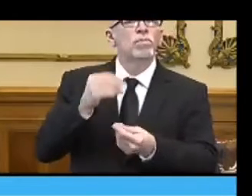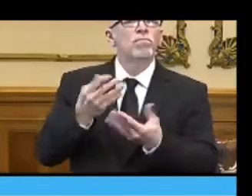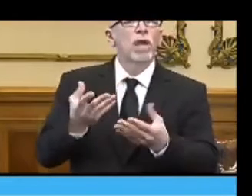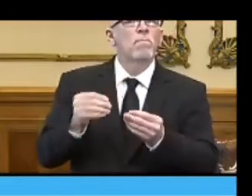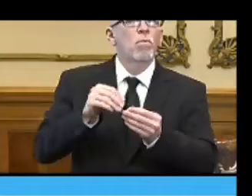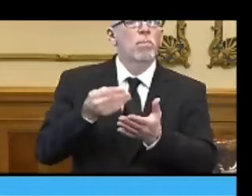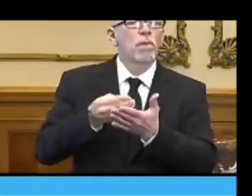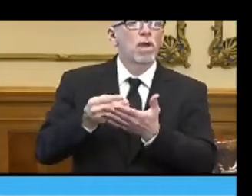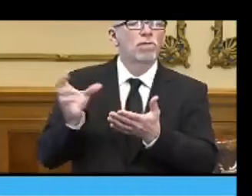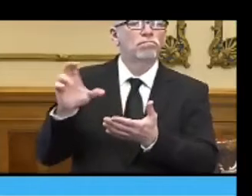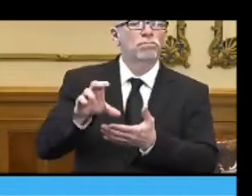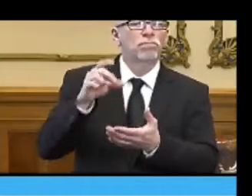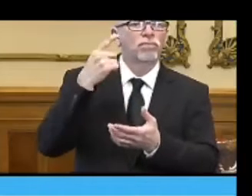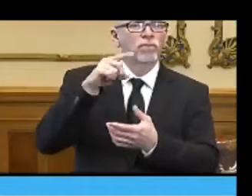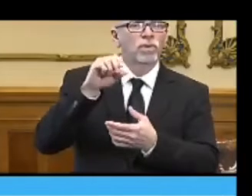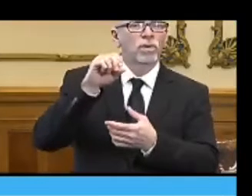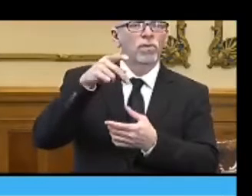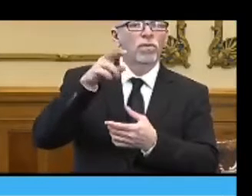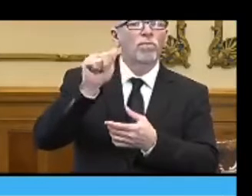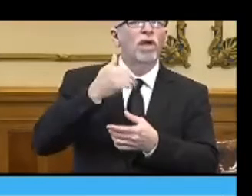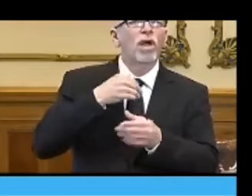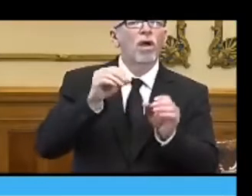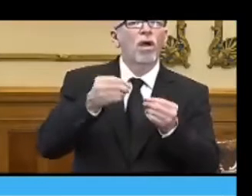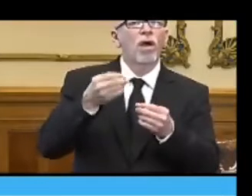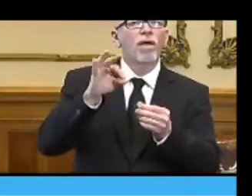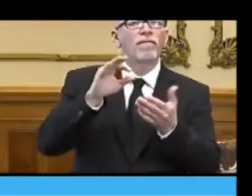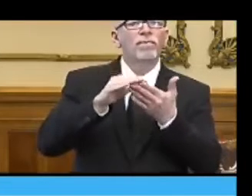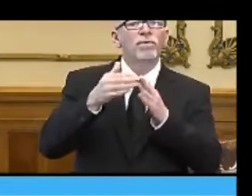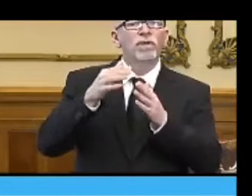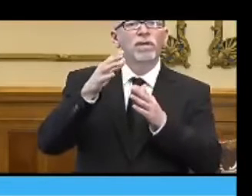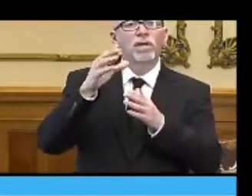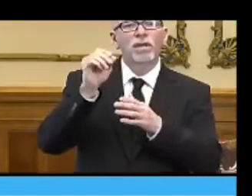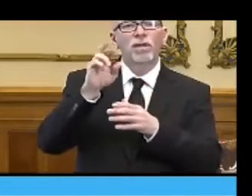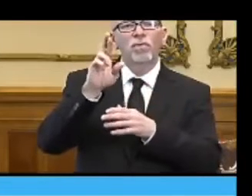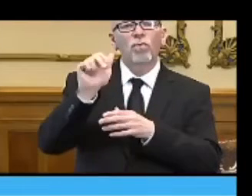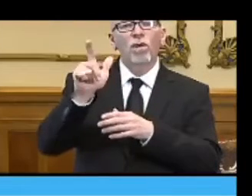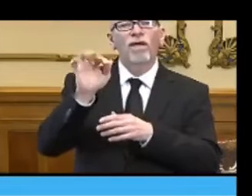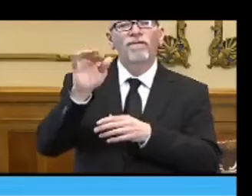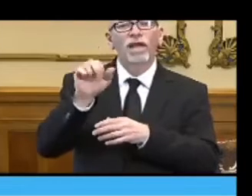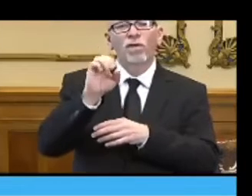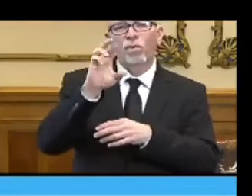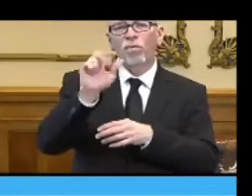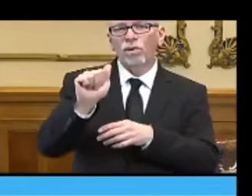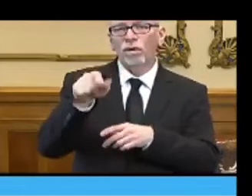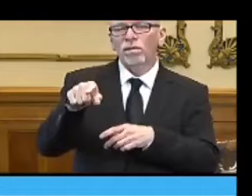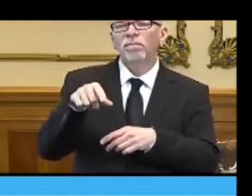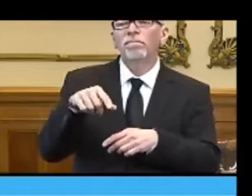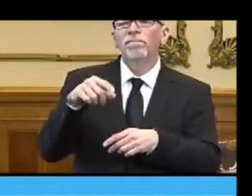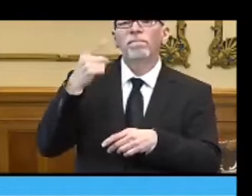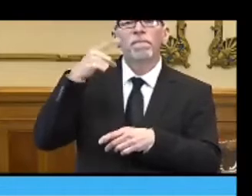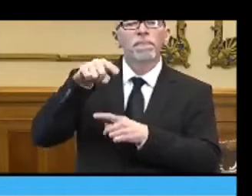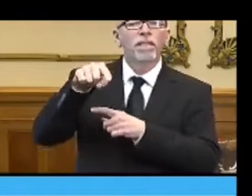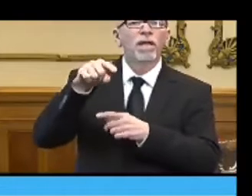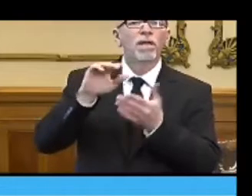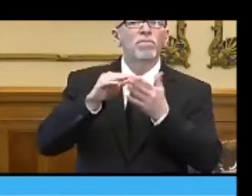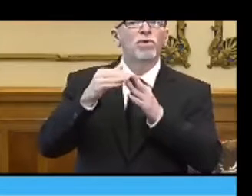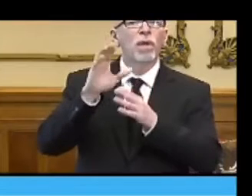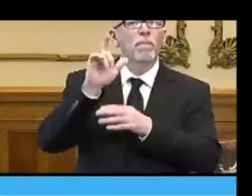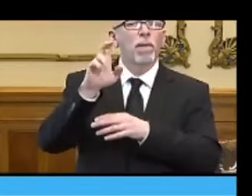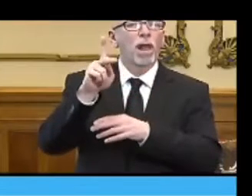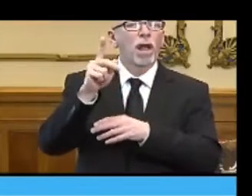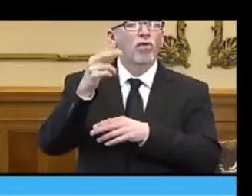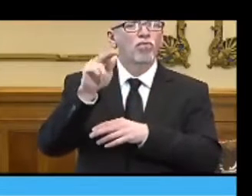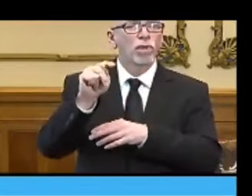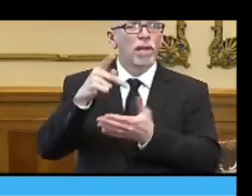funding to OCRA, our Office of Community and Rural Affairs, for the Community Development Block Grant Program, and through